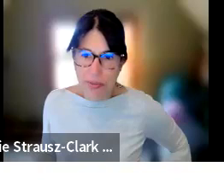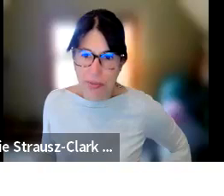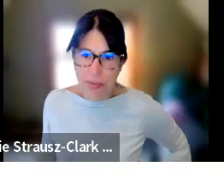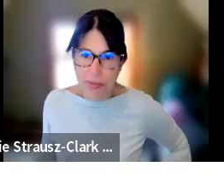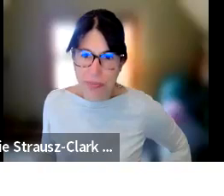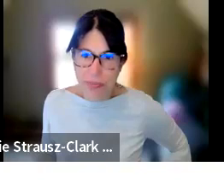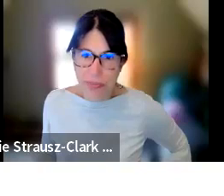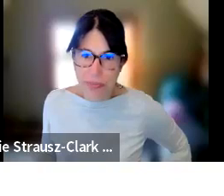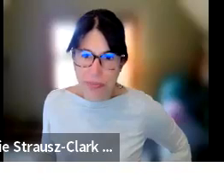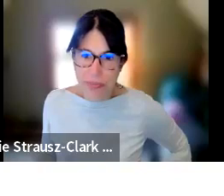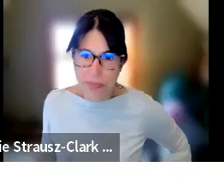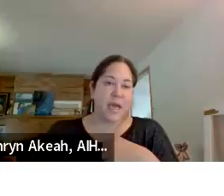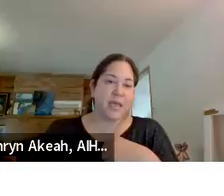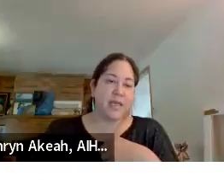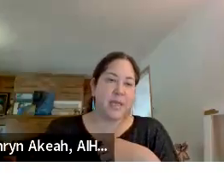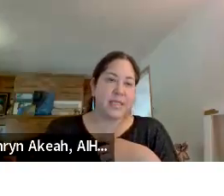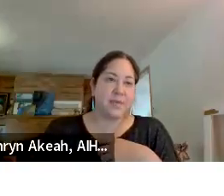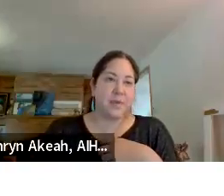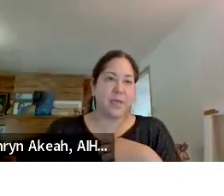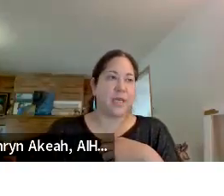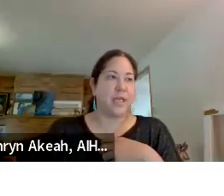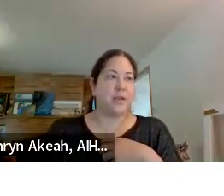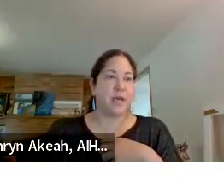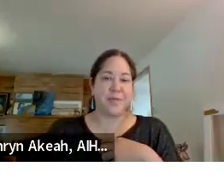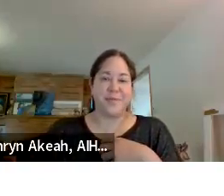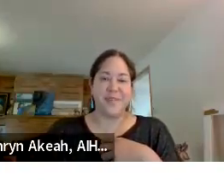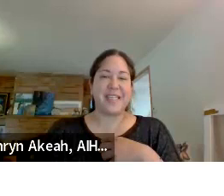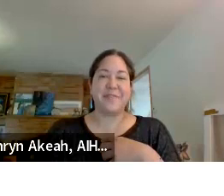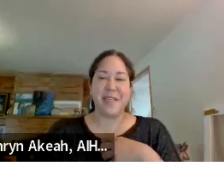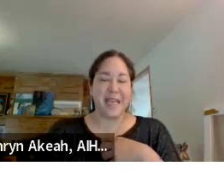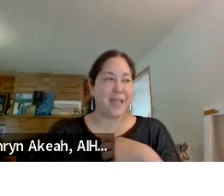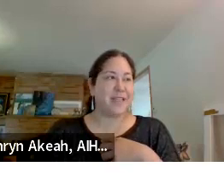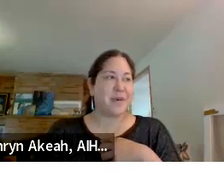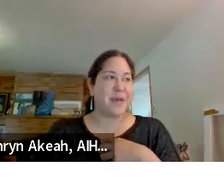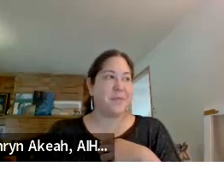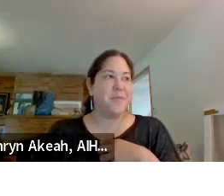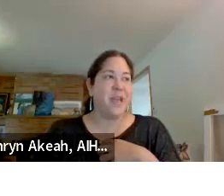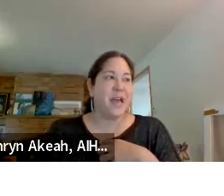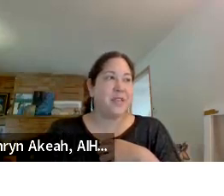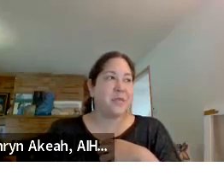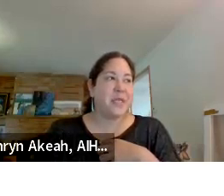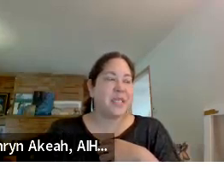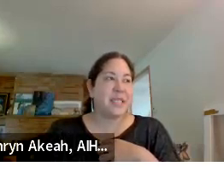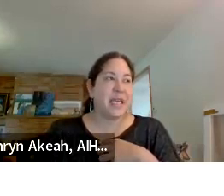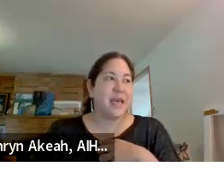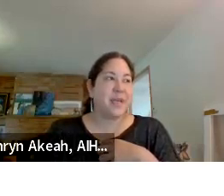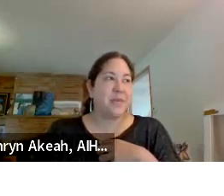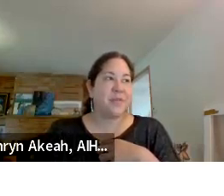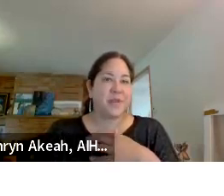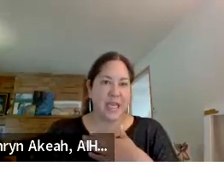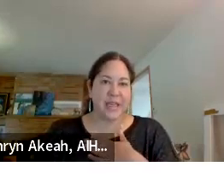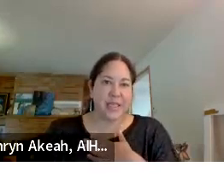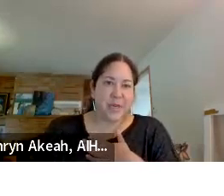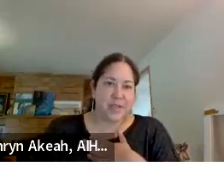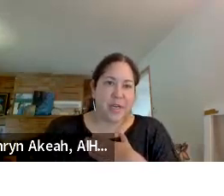priorities. And while anybody's unmuting or getting finding the hand raise button, I just wanted to say a couple